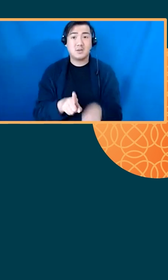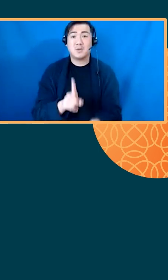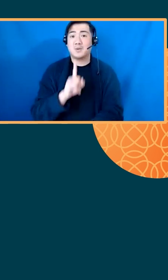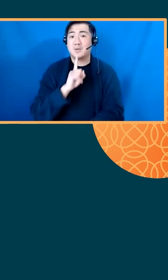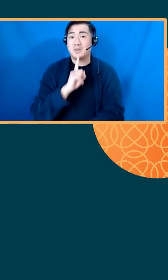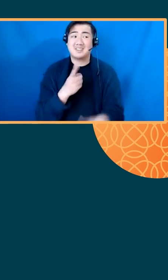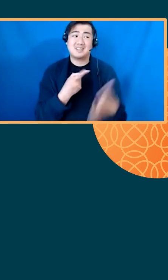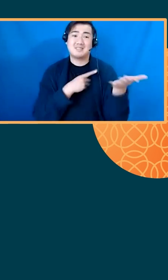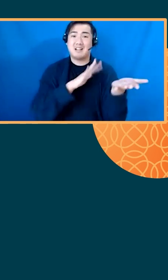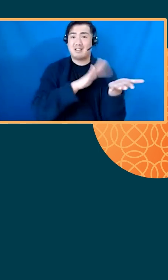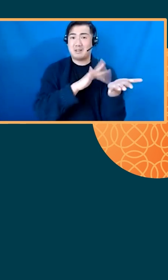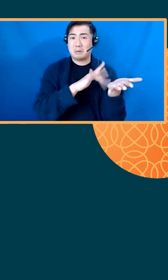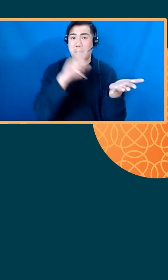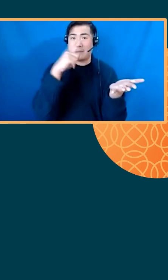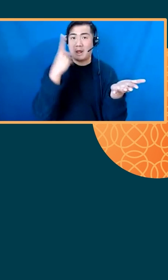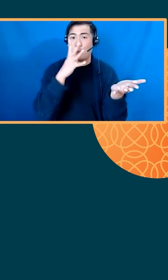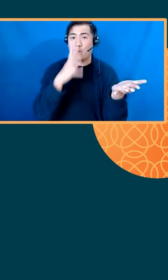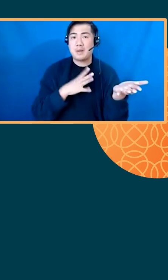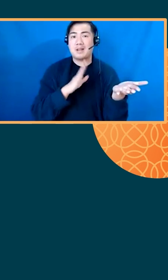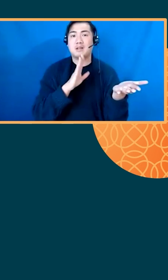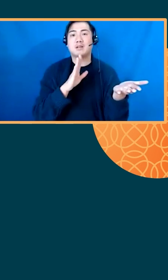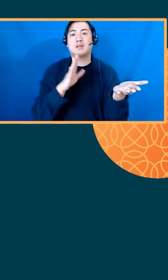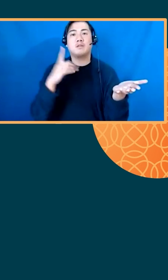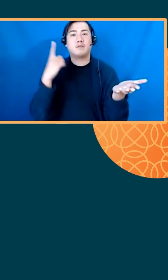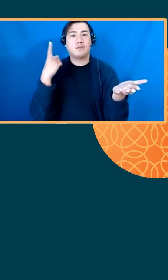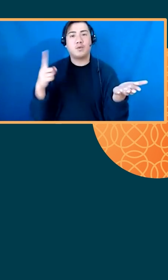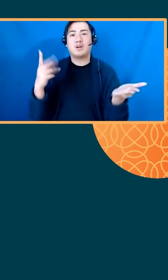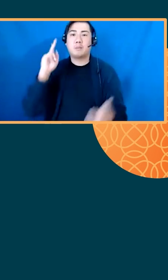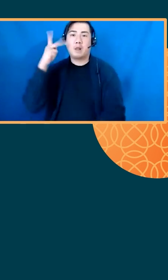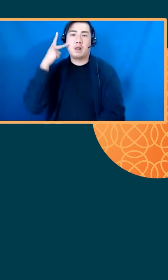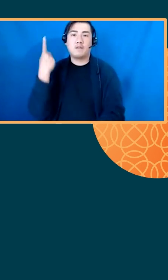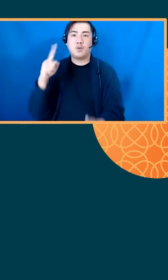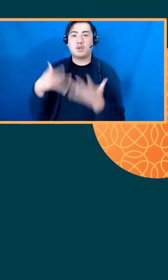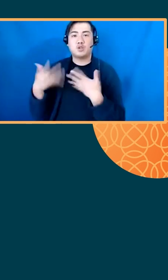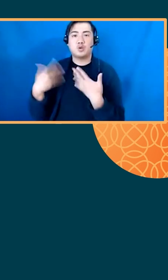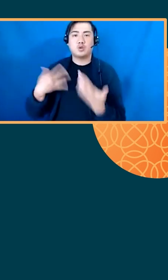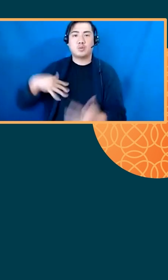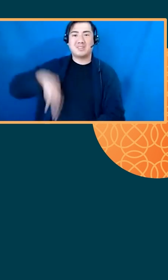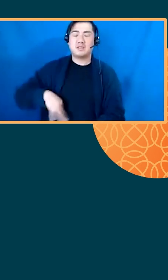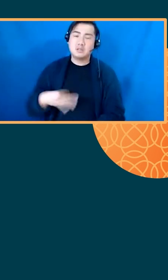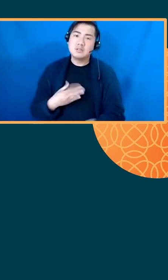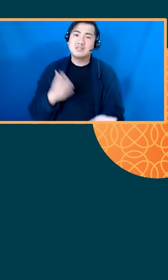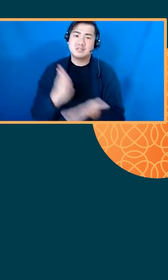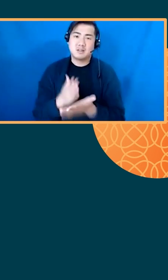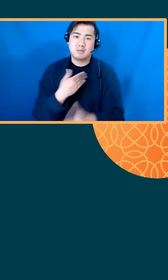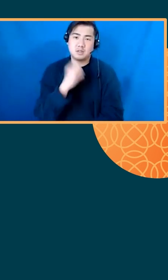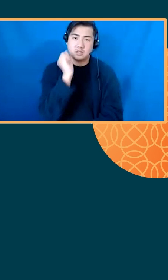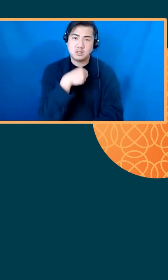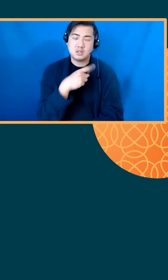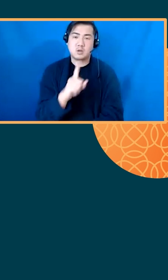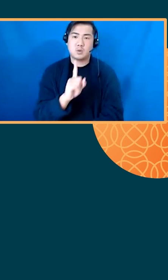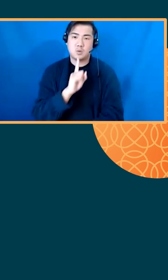political gains. And stop that shit. Like literally stop it. It is absolutely